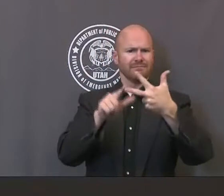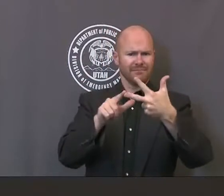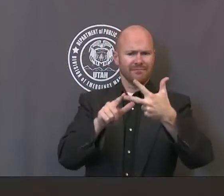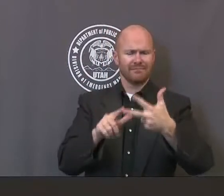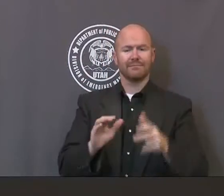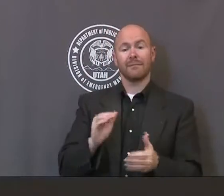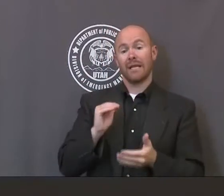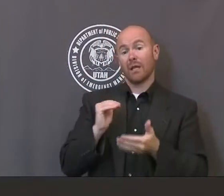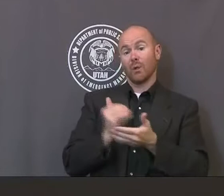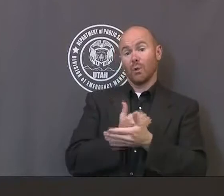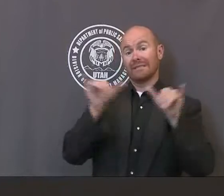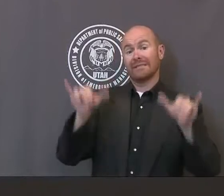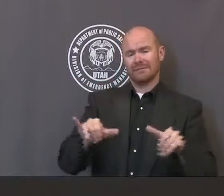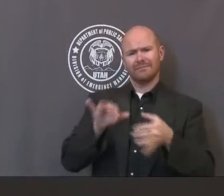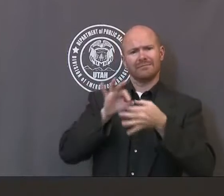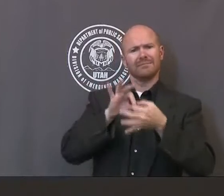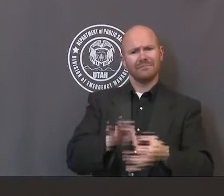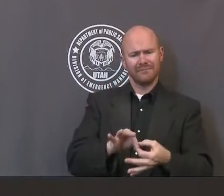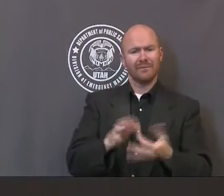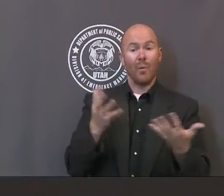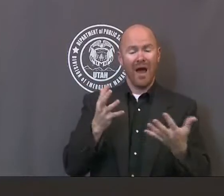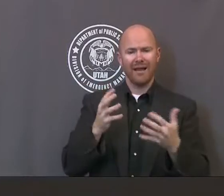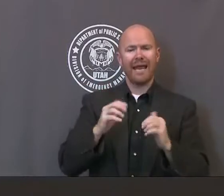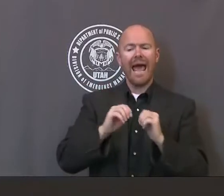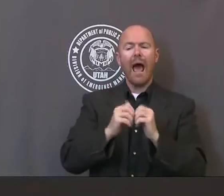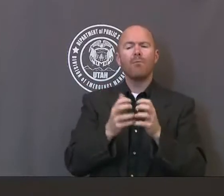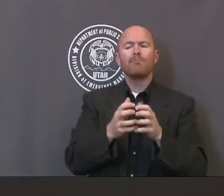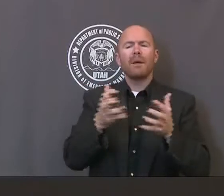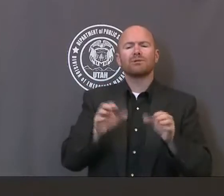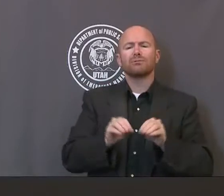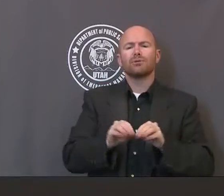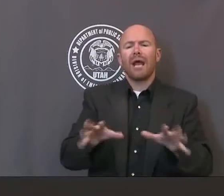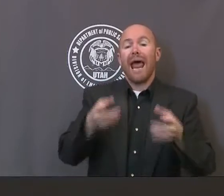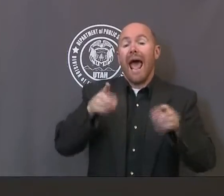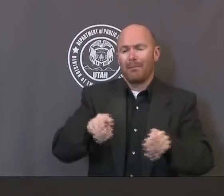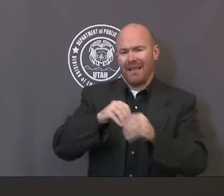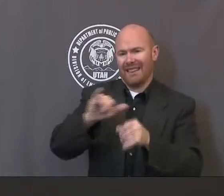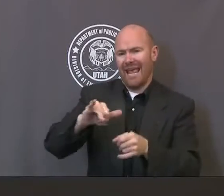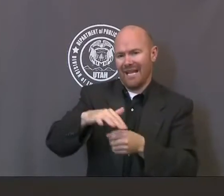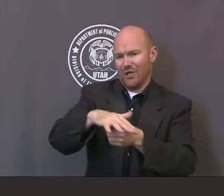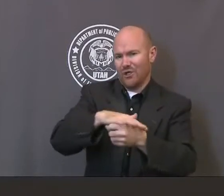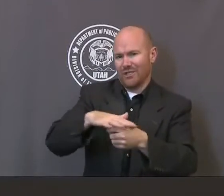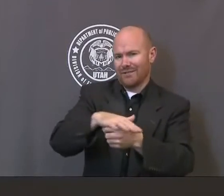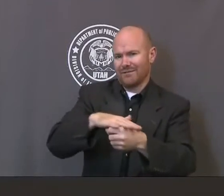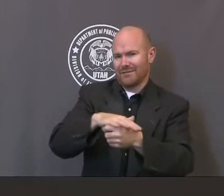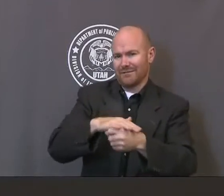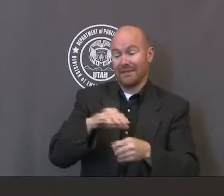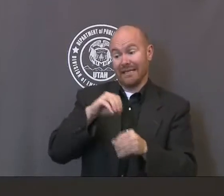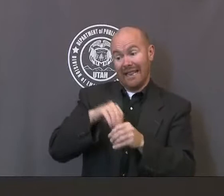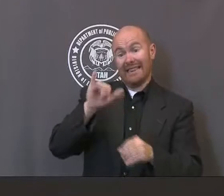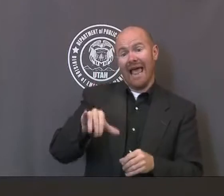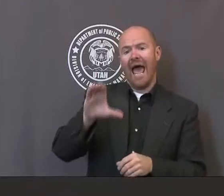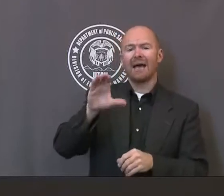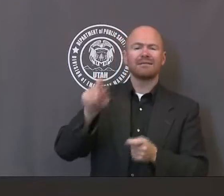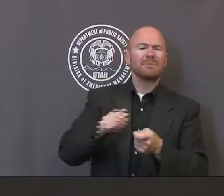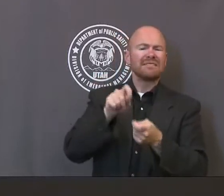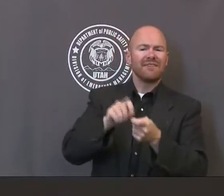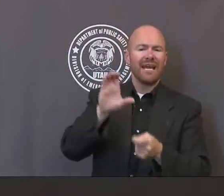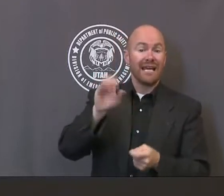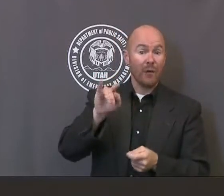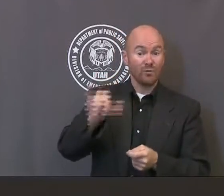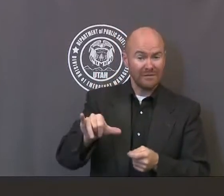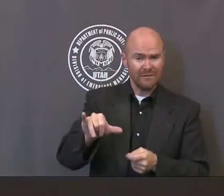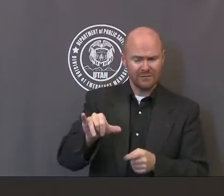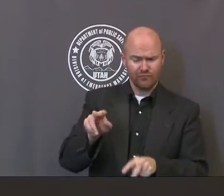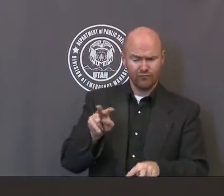is based on the transmission index, which calculates the level of COVID-19 transmission in each county by analyzing the